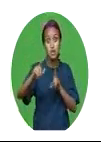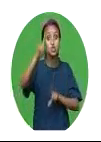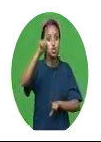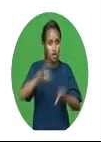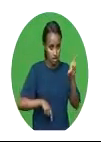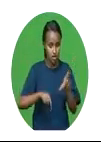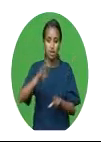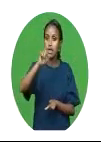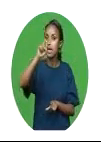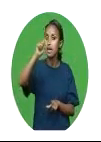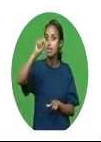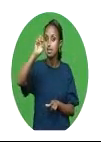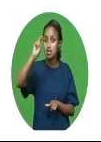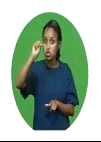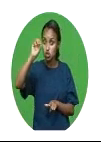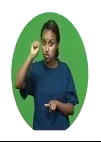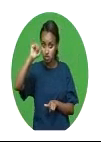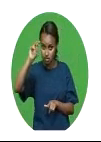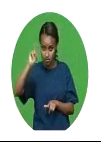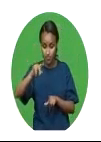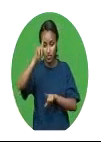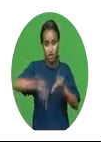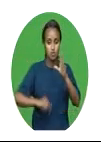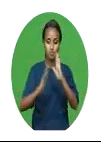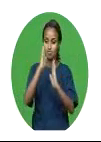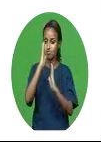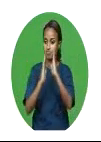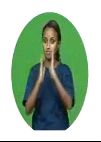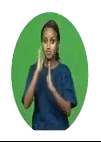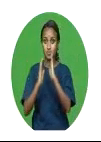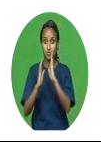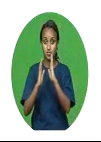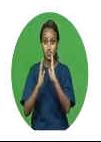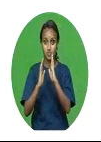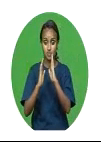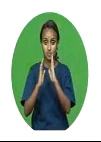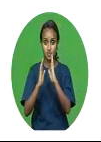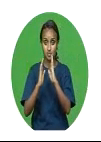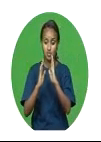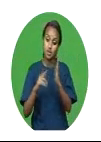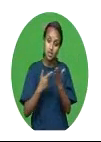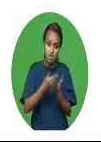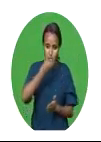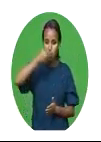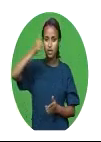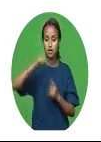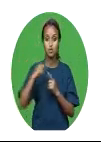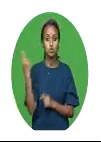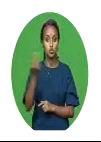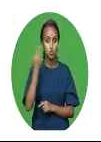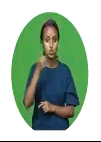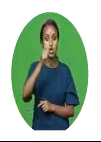and extension line should be drawn parallel to the isometric axis. It's better to use a